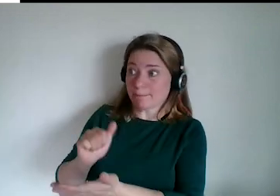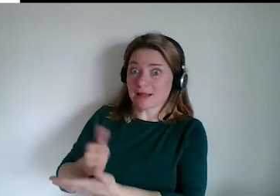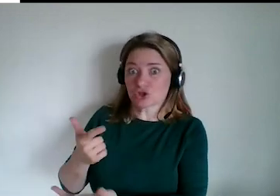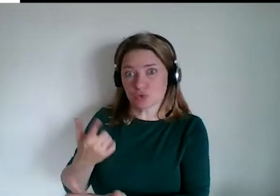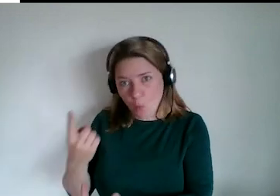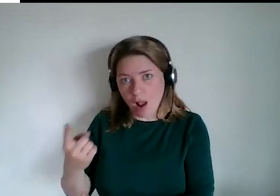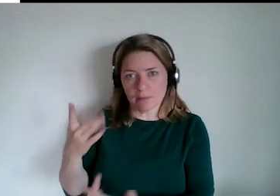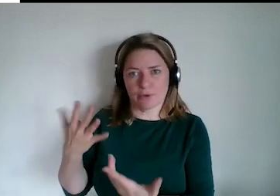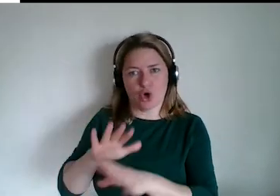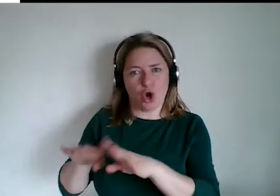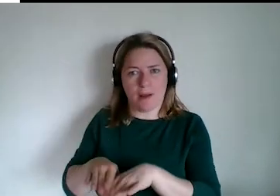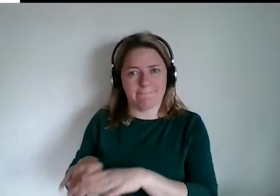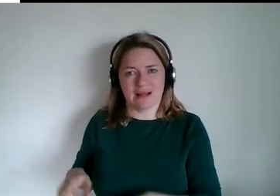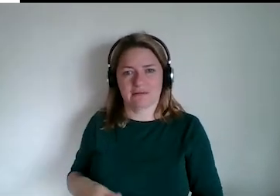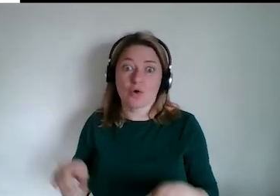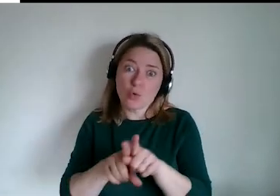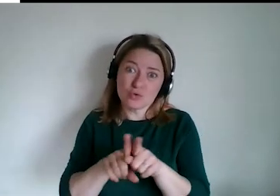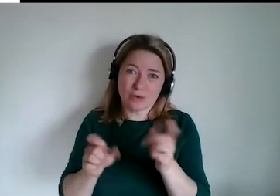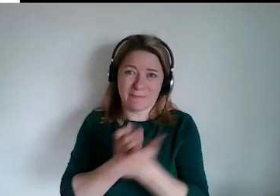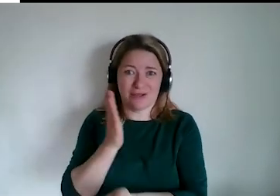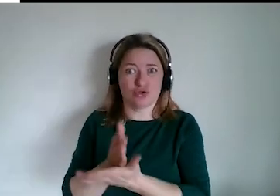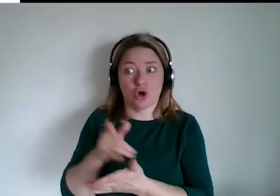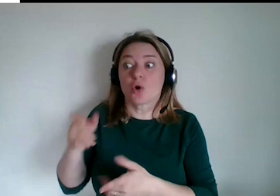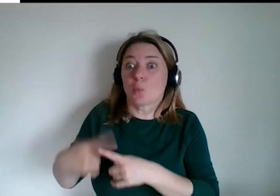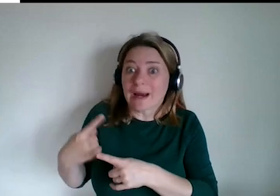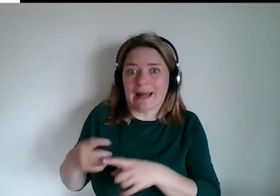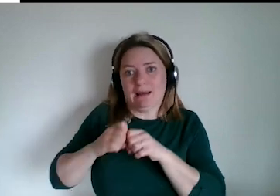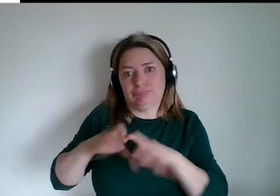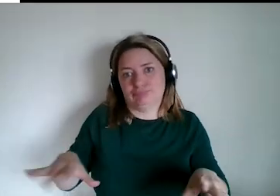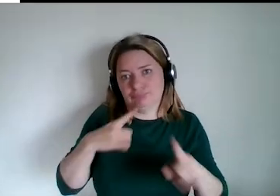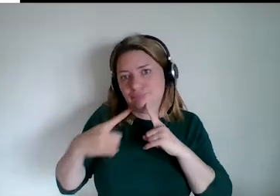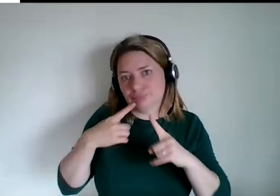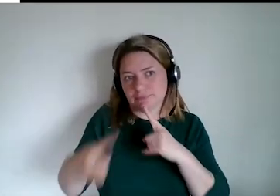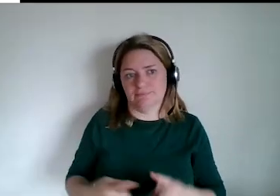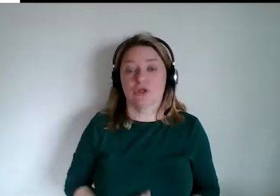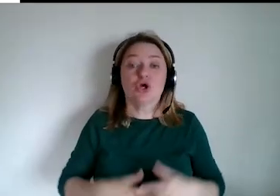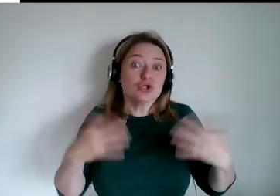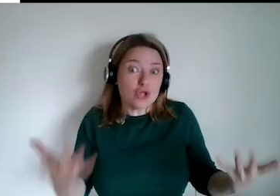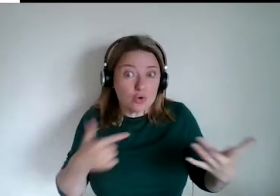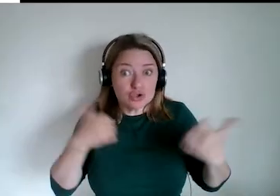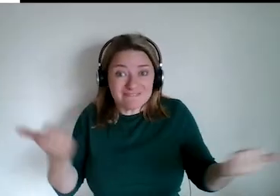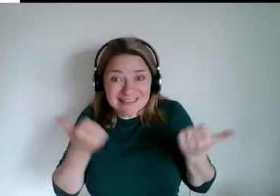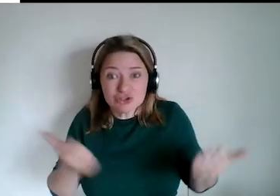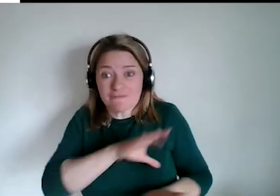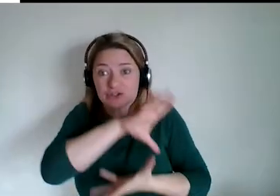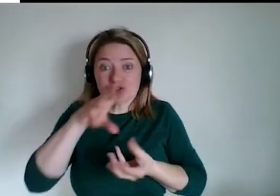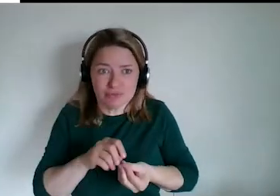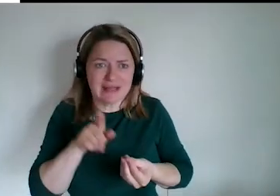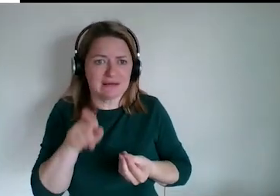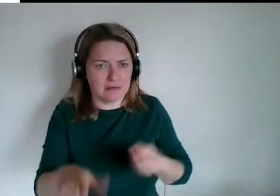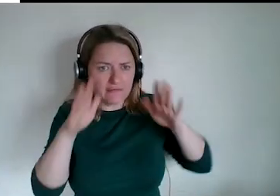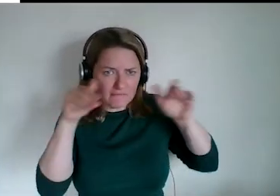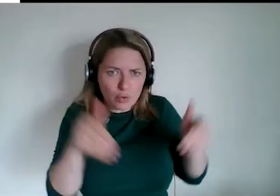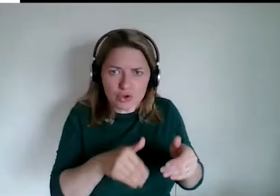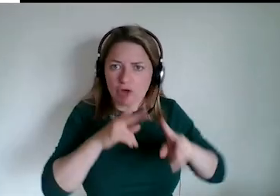common. And don't wait years to write up because it goes stale. So anyway, just to finish off and summarize, focus on research worth